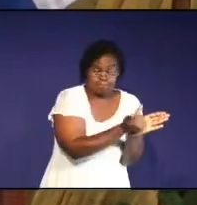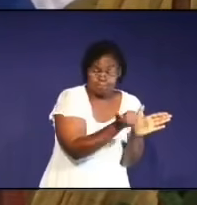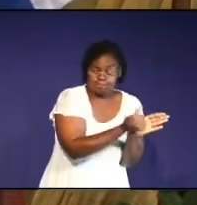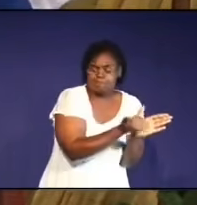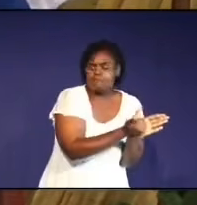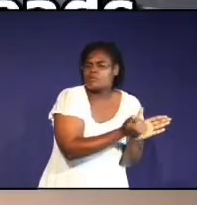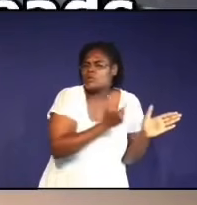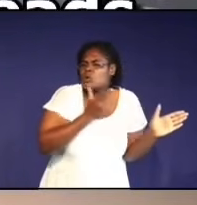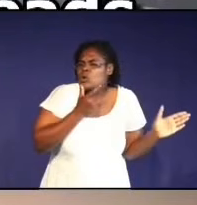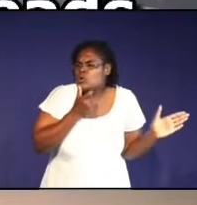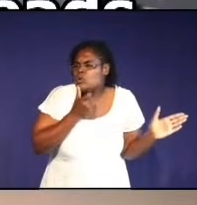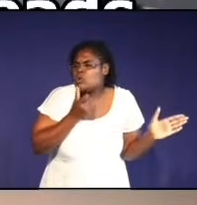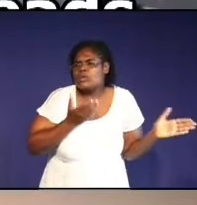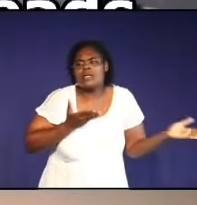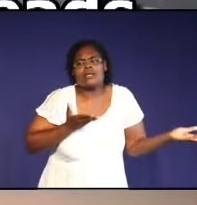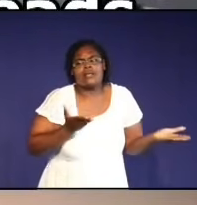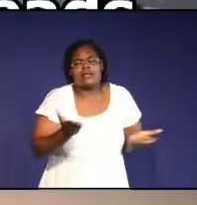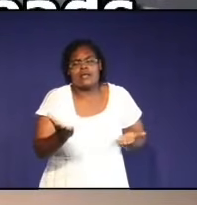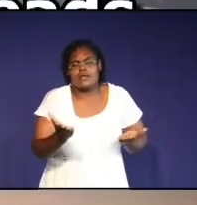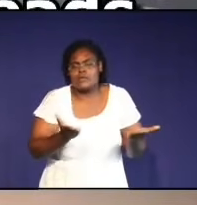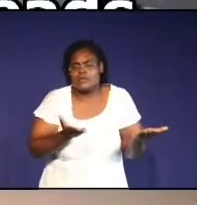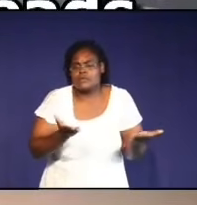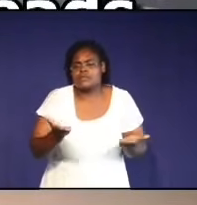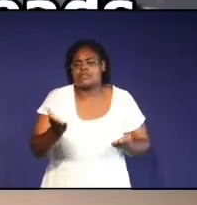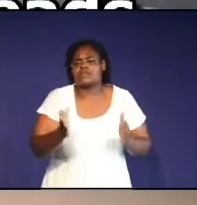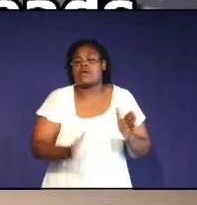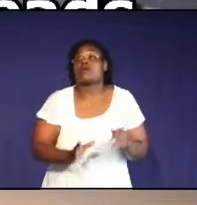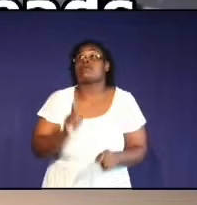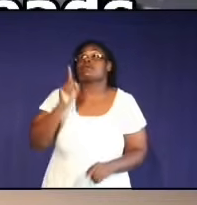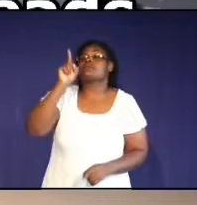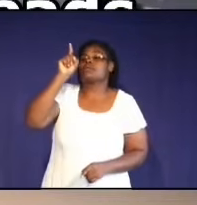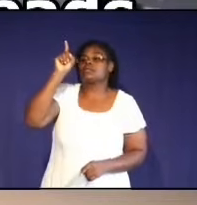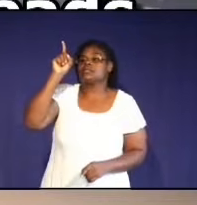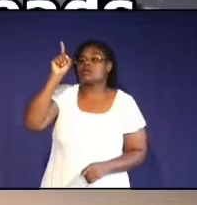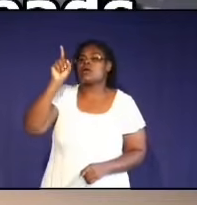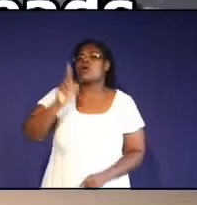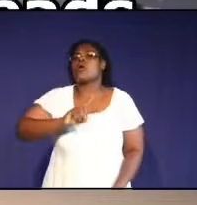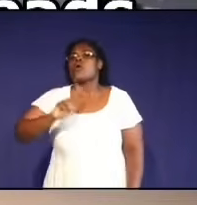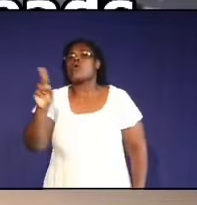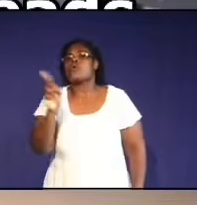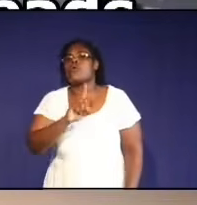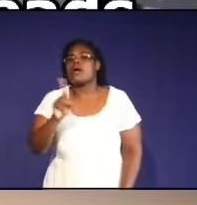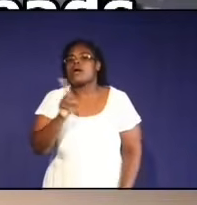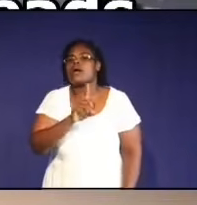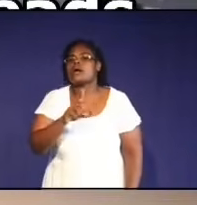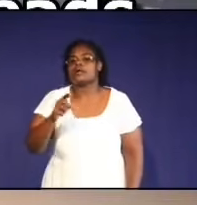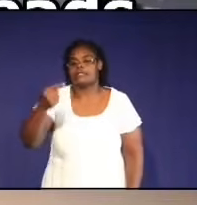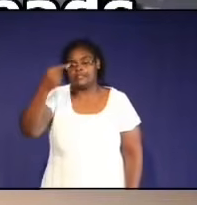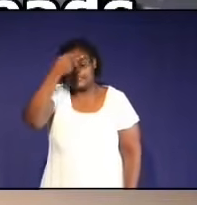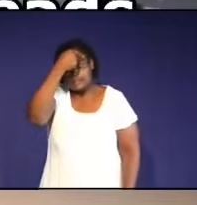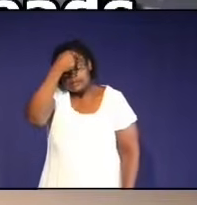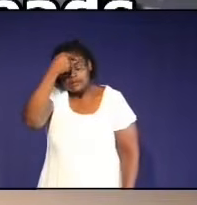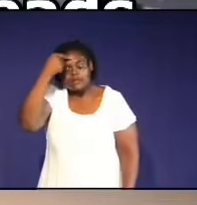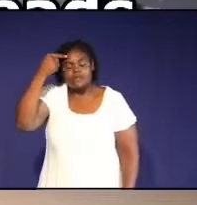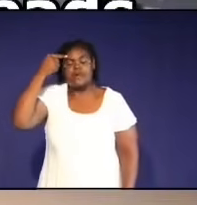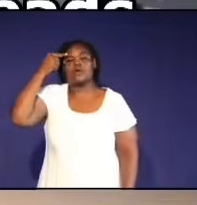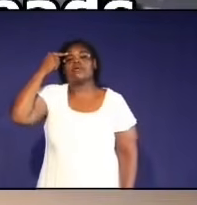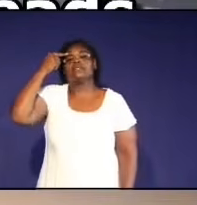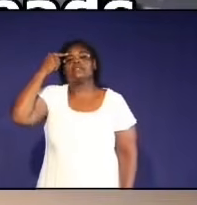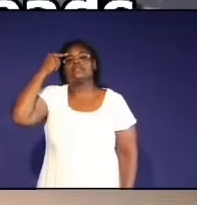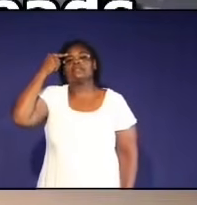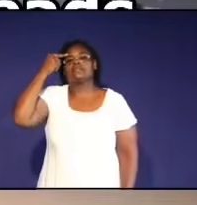servants of our God in their foreheads.